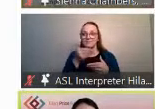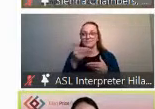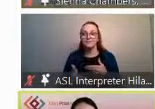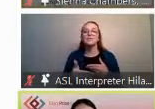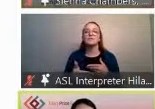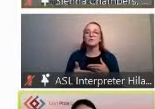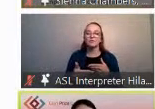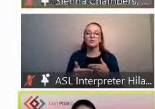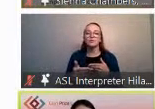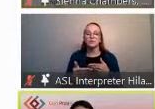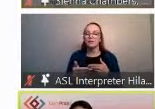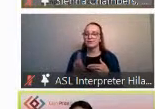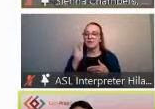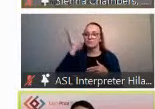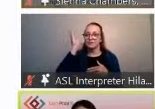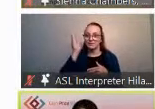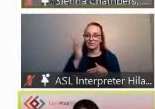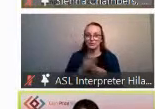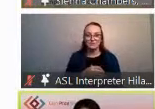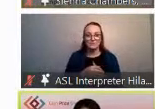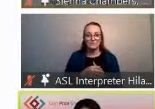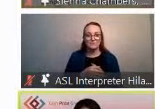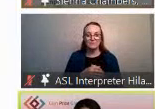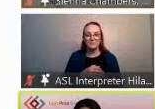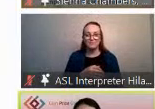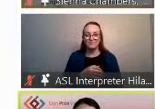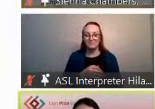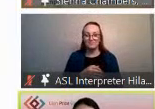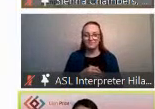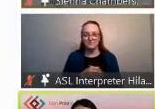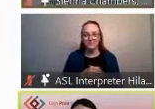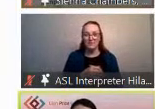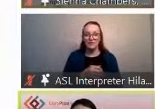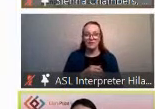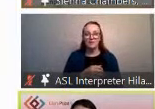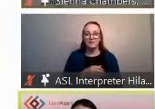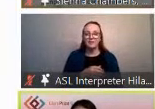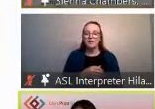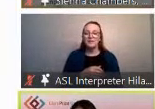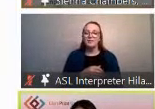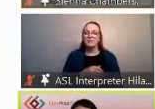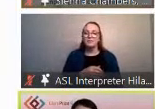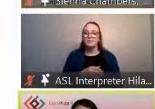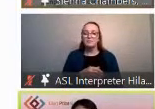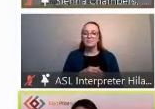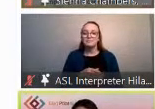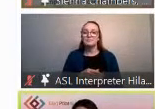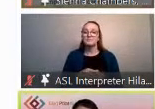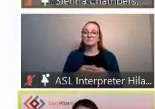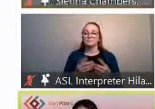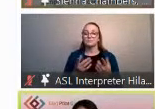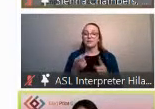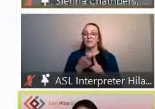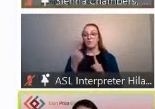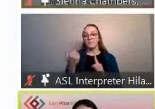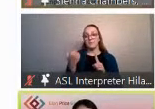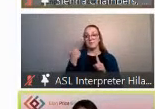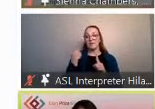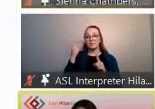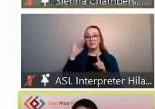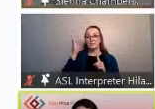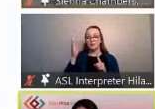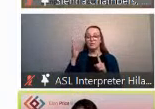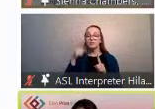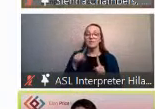presentation. Building on their February presentation, Child Trends will begin to unpack parent preferences on quality